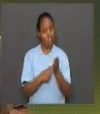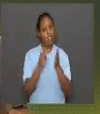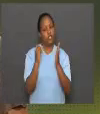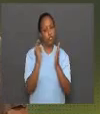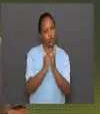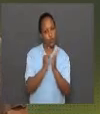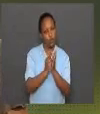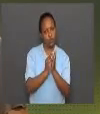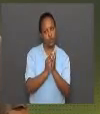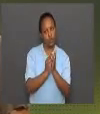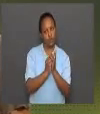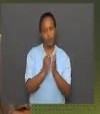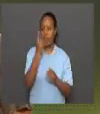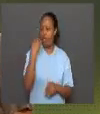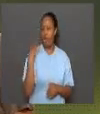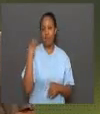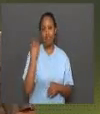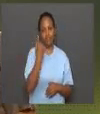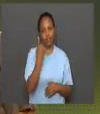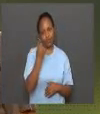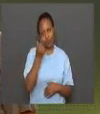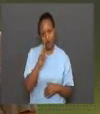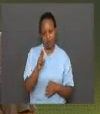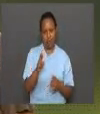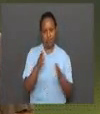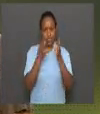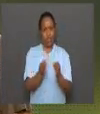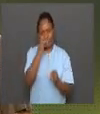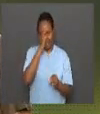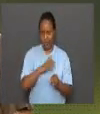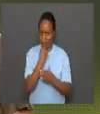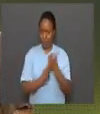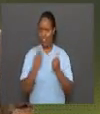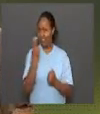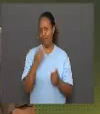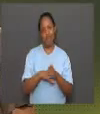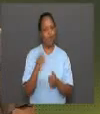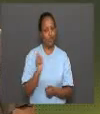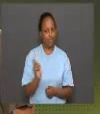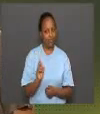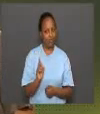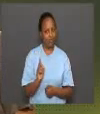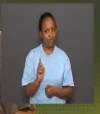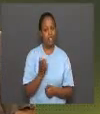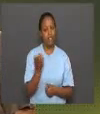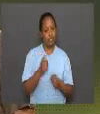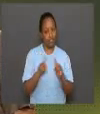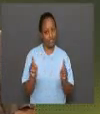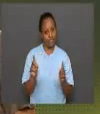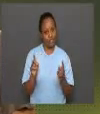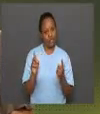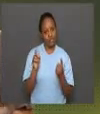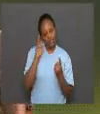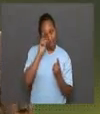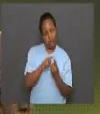not apply to individuals or specific groups. Rather, they objectively